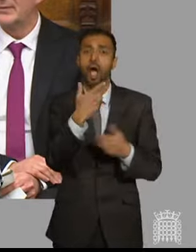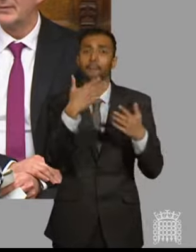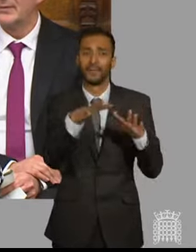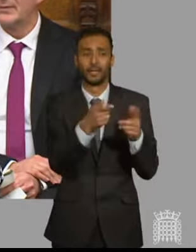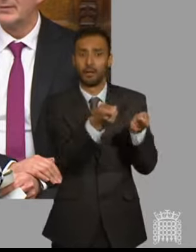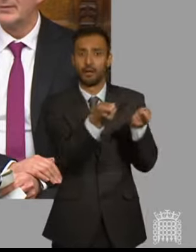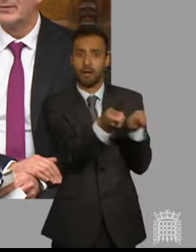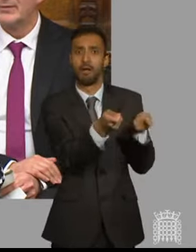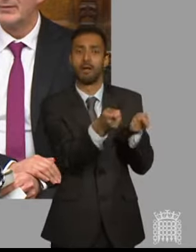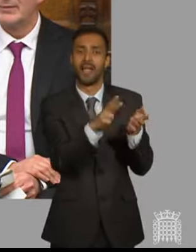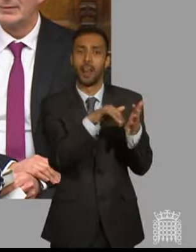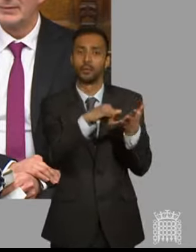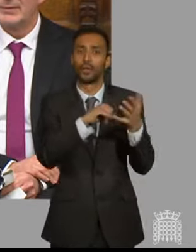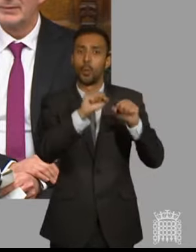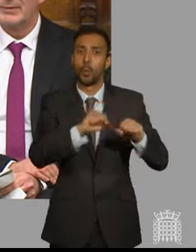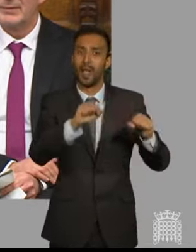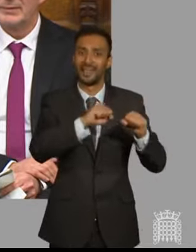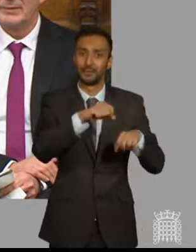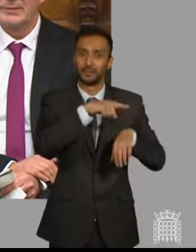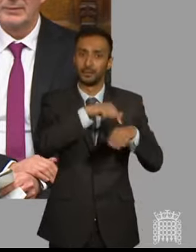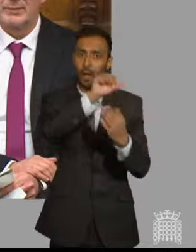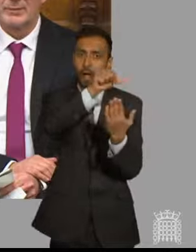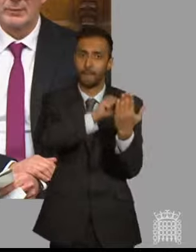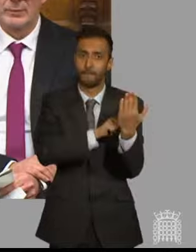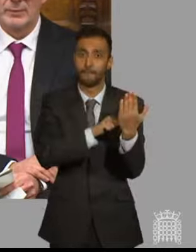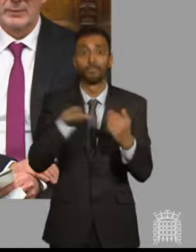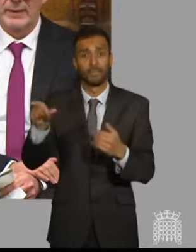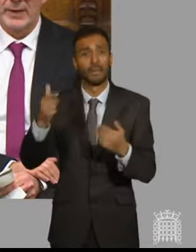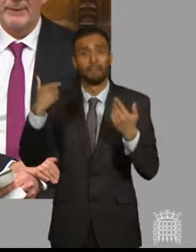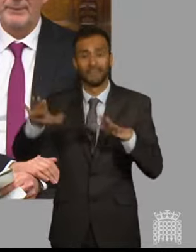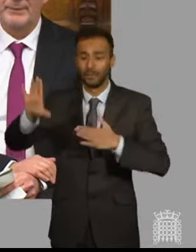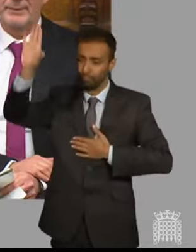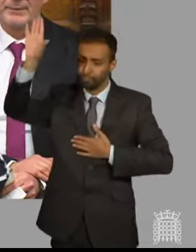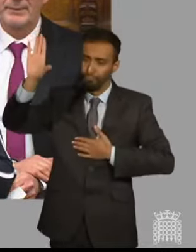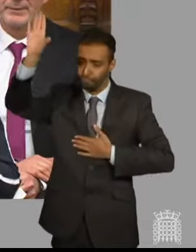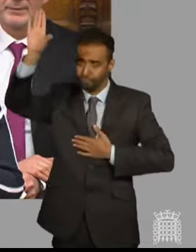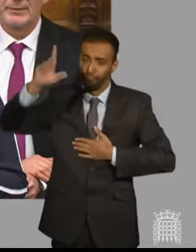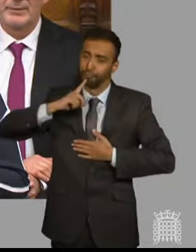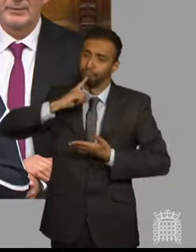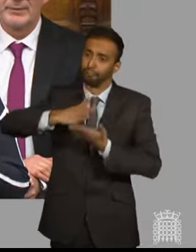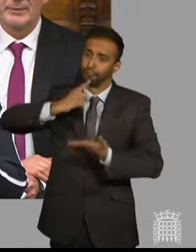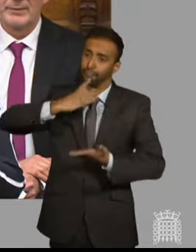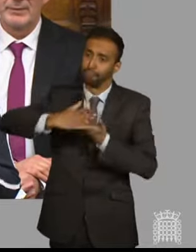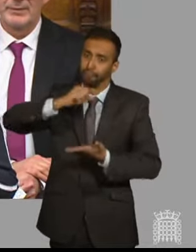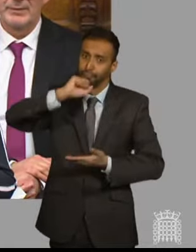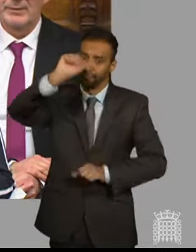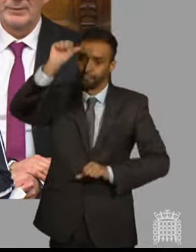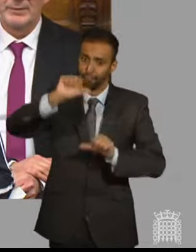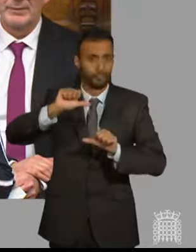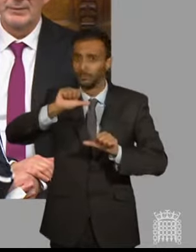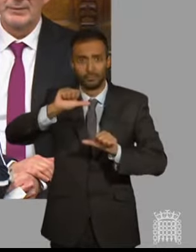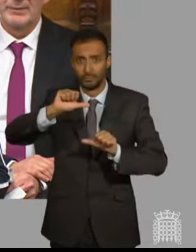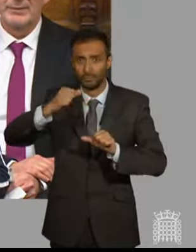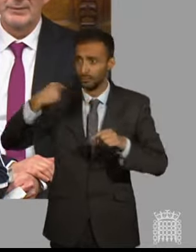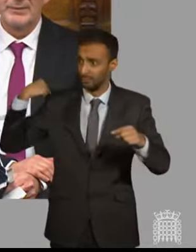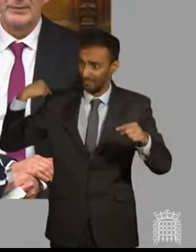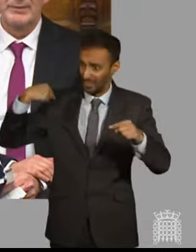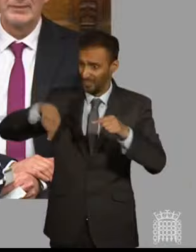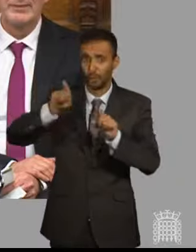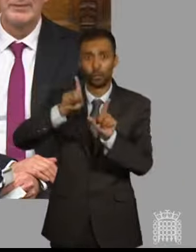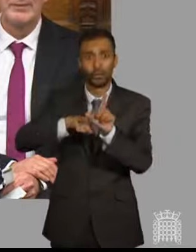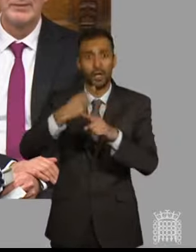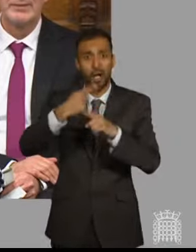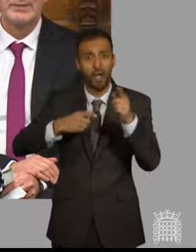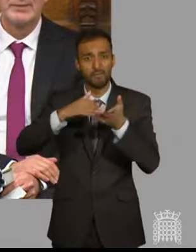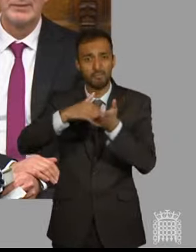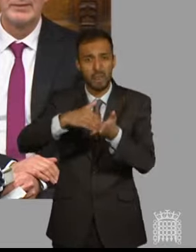risen by 500,000 in the last year alone. He can blame striking all he likes, but after 14